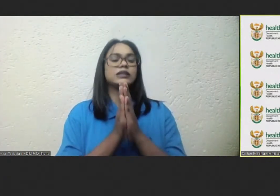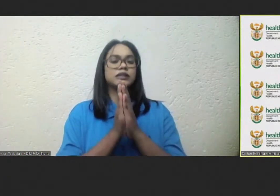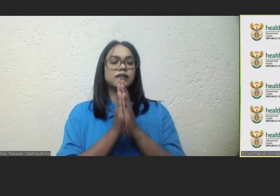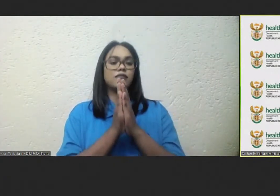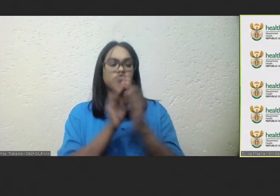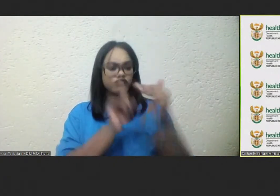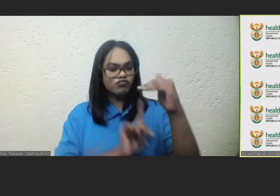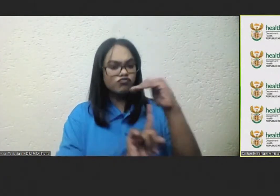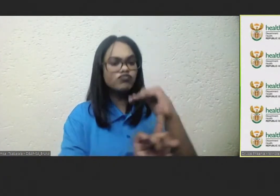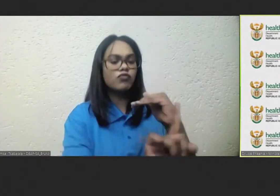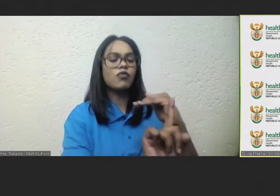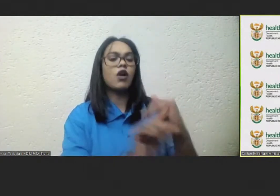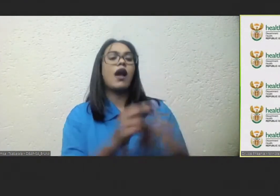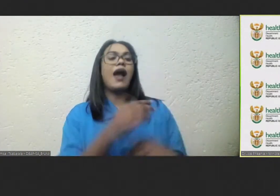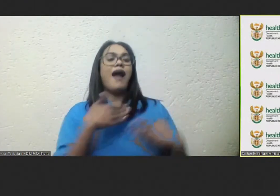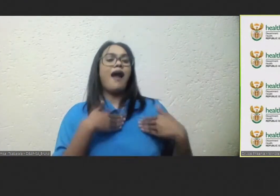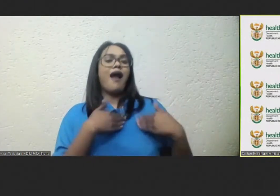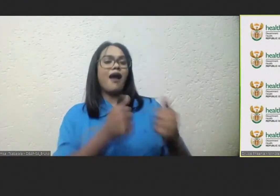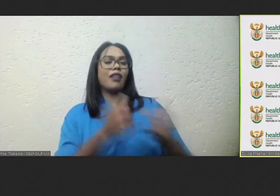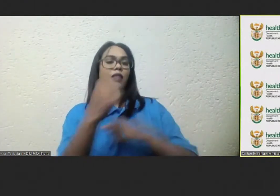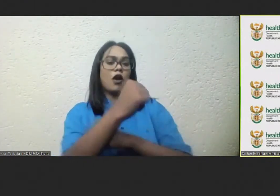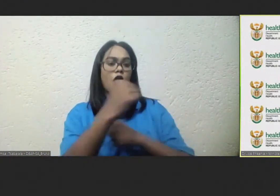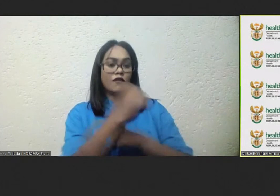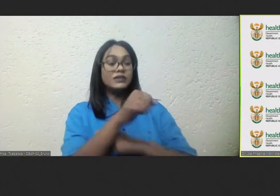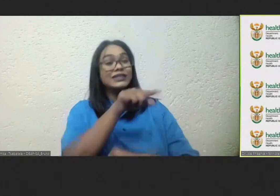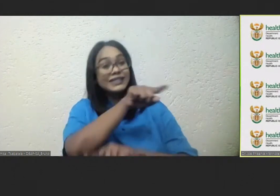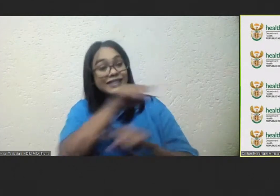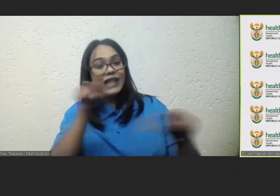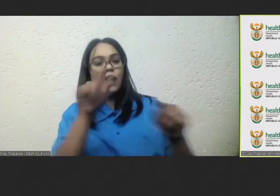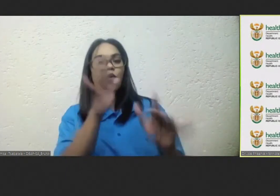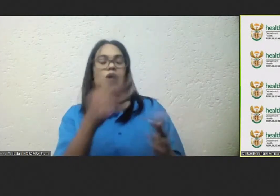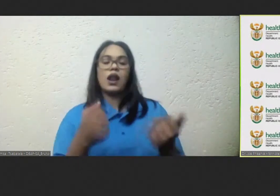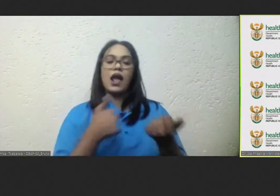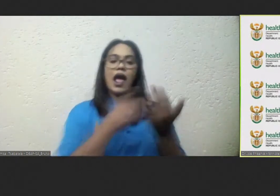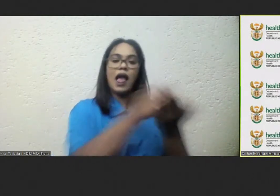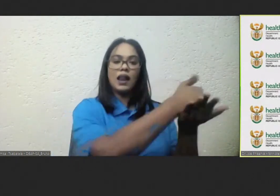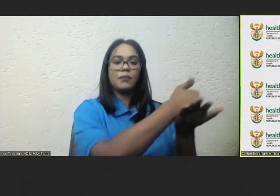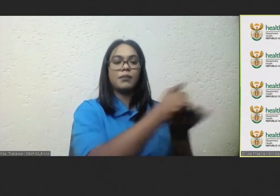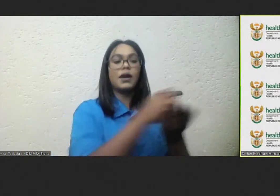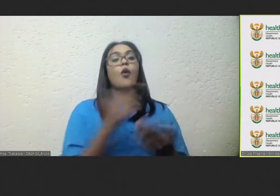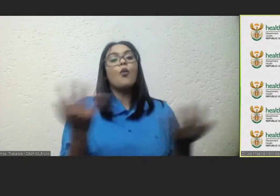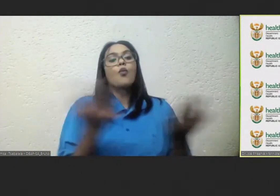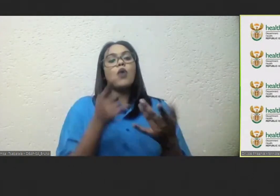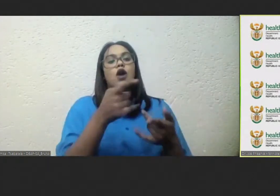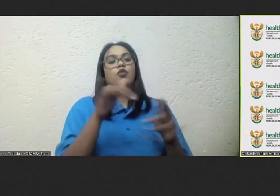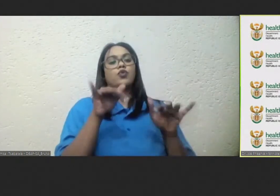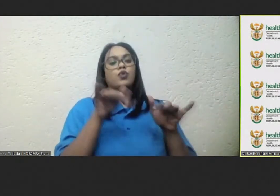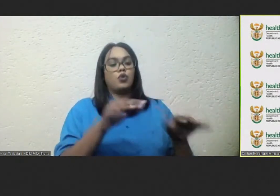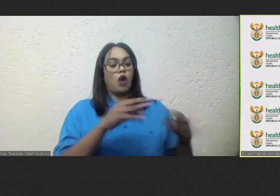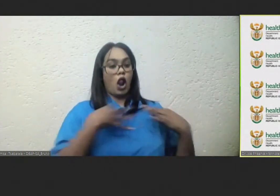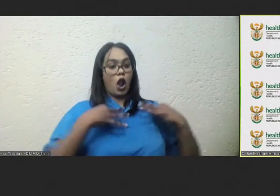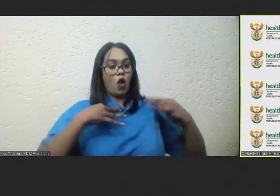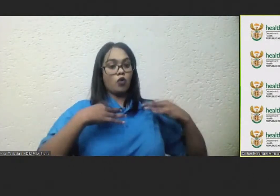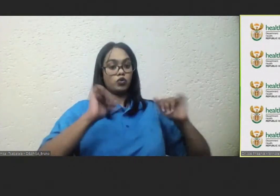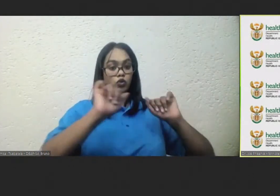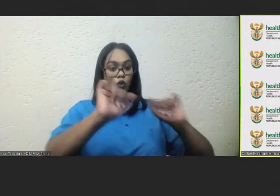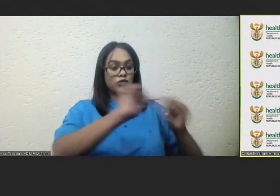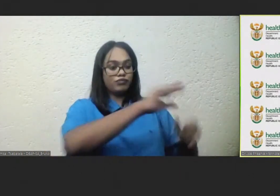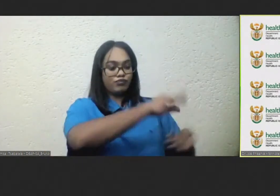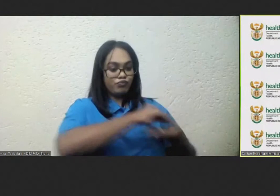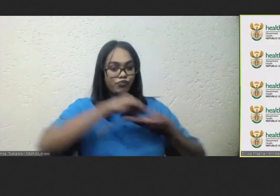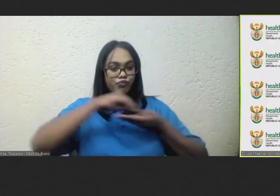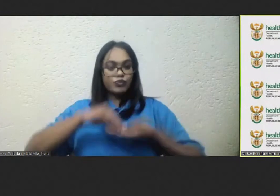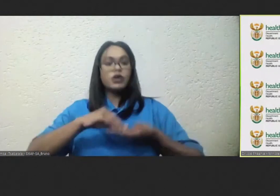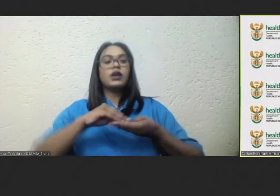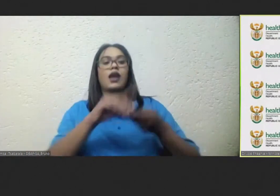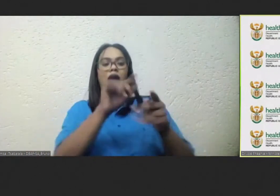office so that they can link you up with facilities where you can bring your belongings and be able to be catered for